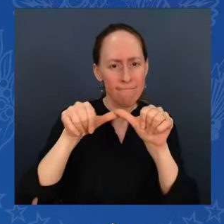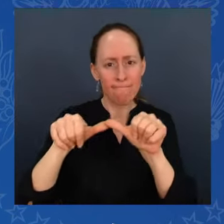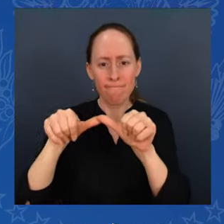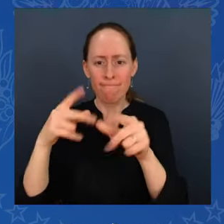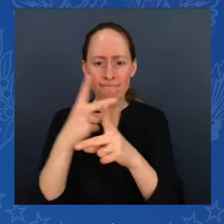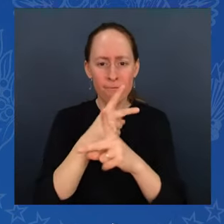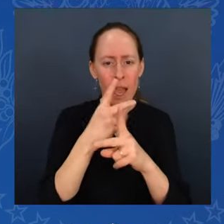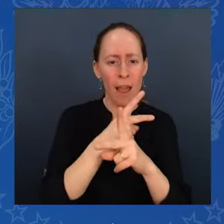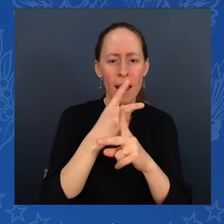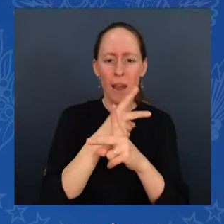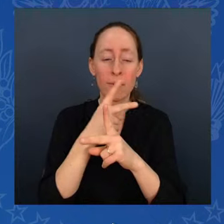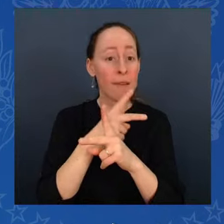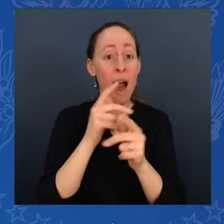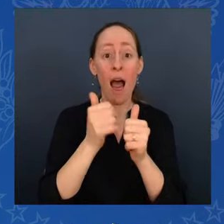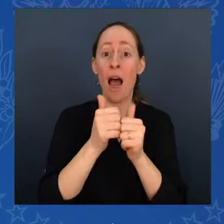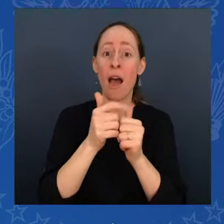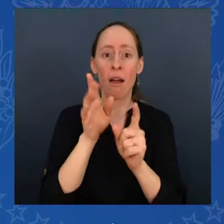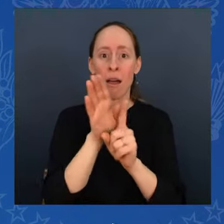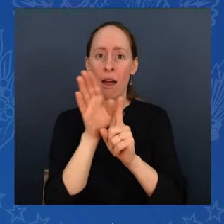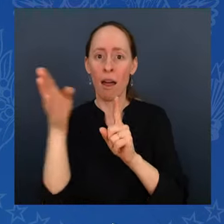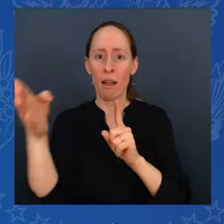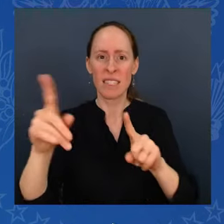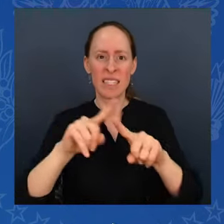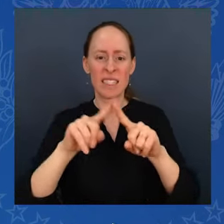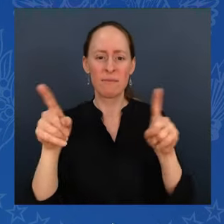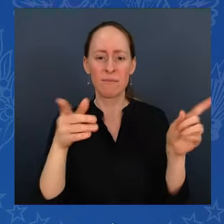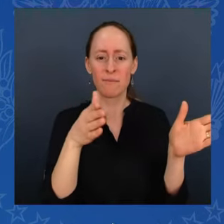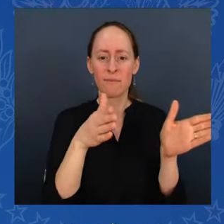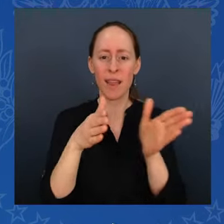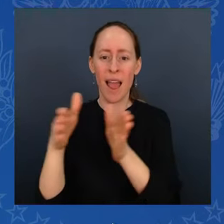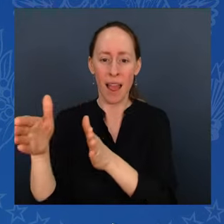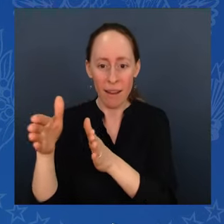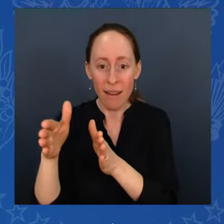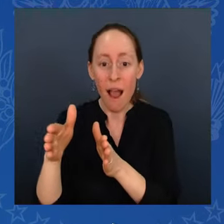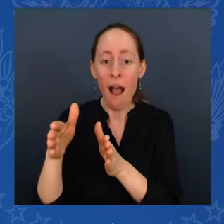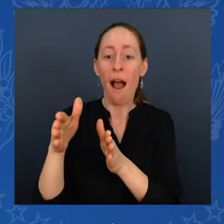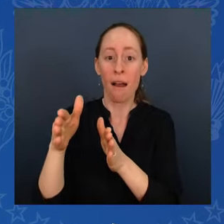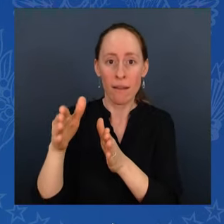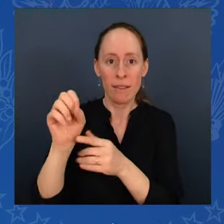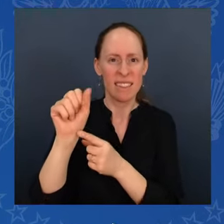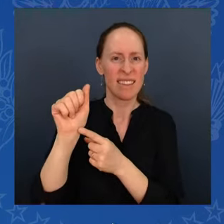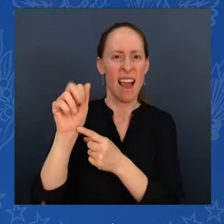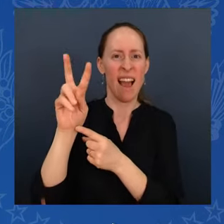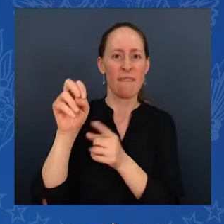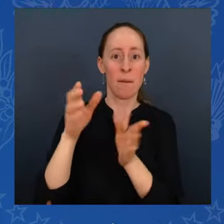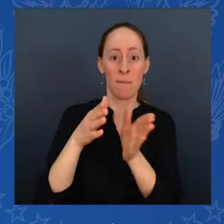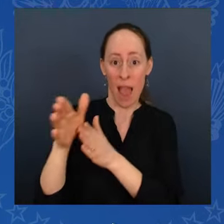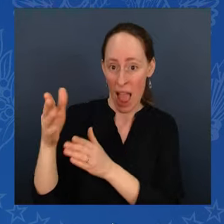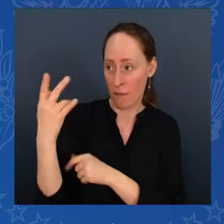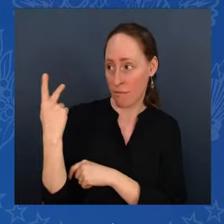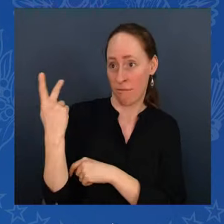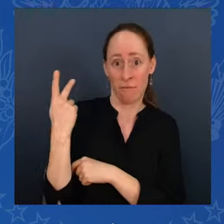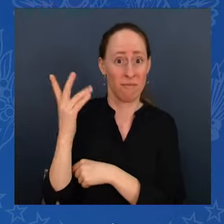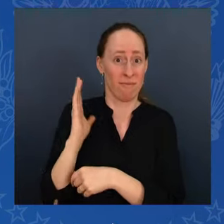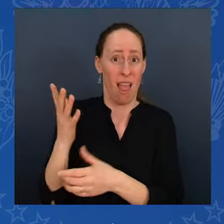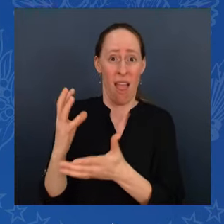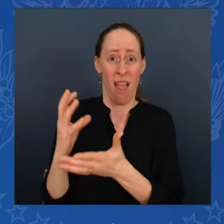Sam and I enrolled as soon as possible. Prior to the SAVE plan, we were making monthly payments